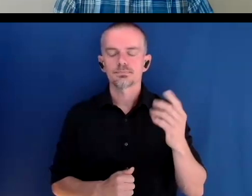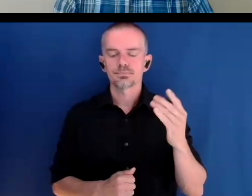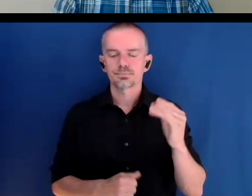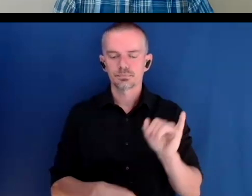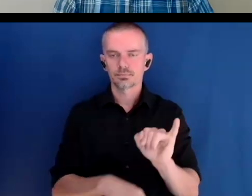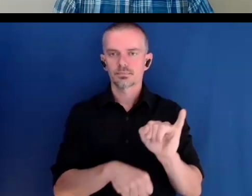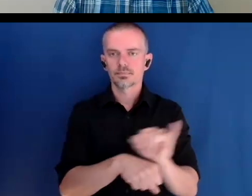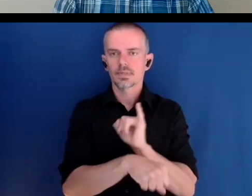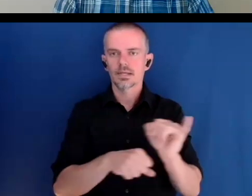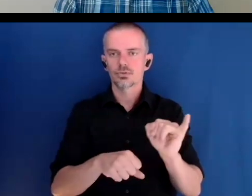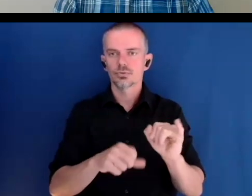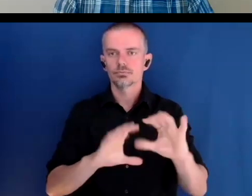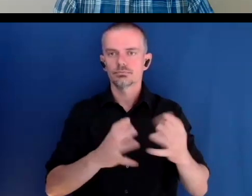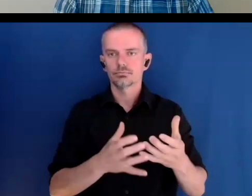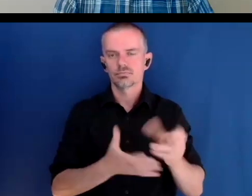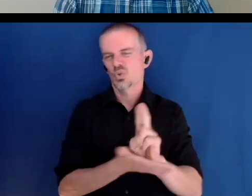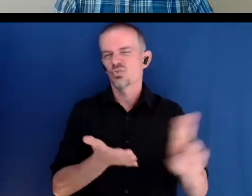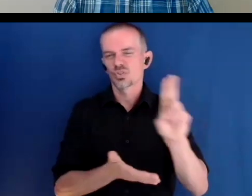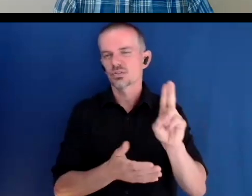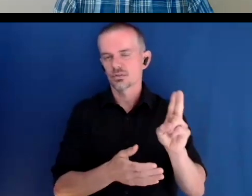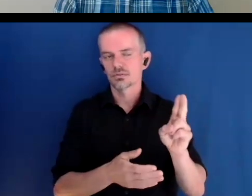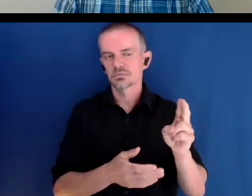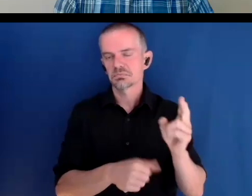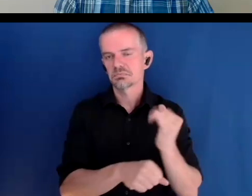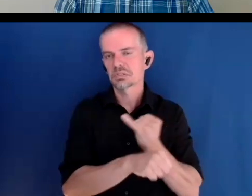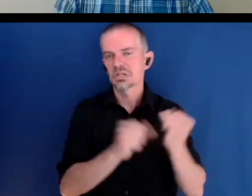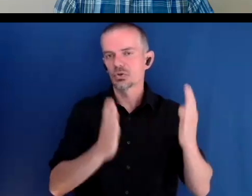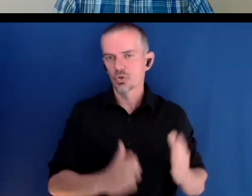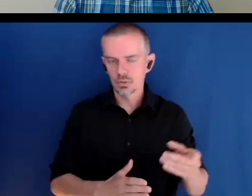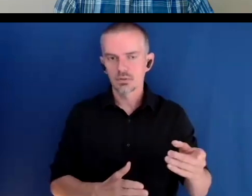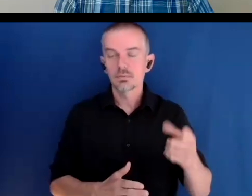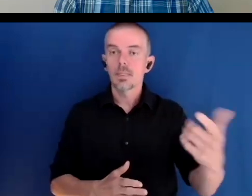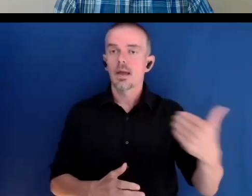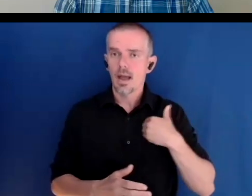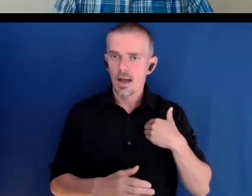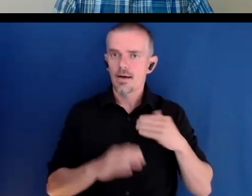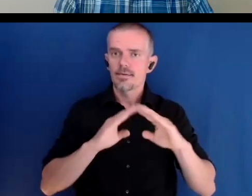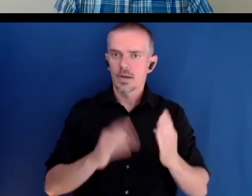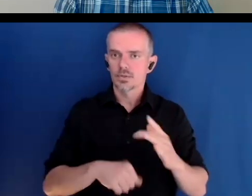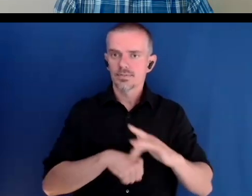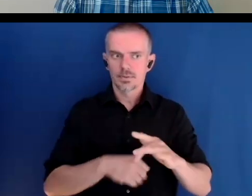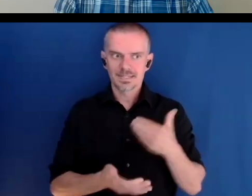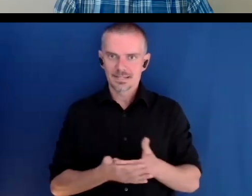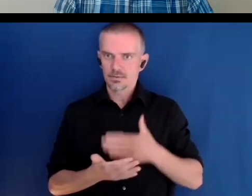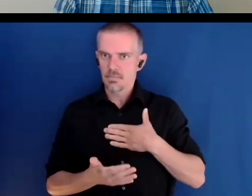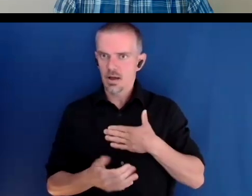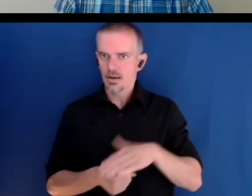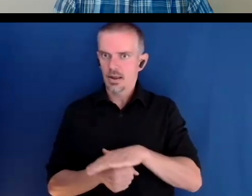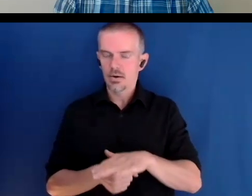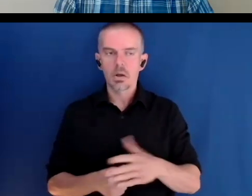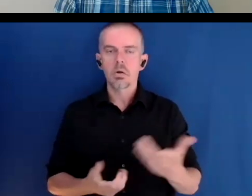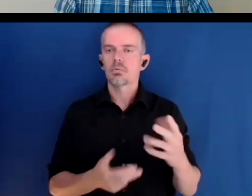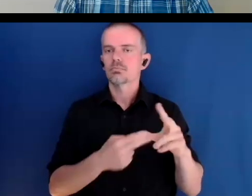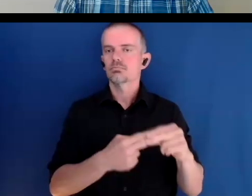intern group out of a university that happens to have housing in my area that they were able